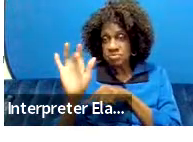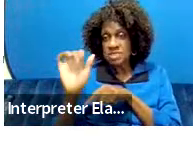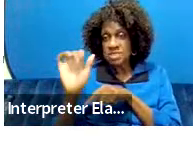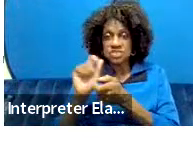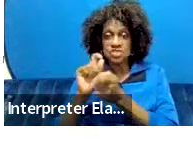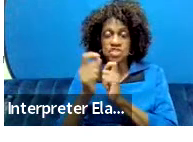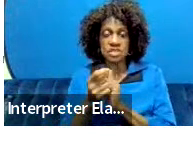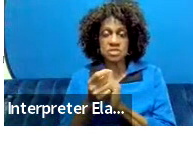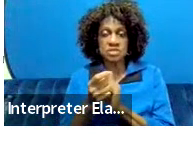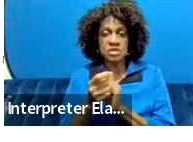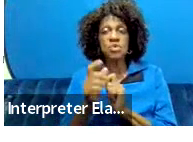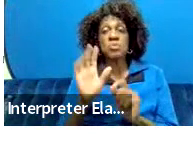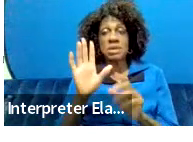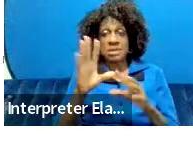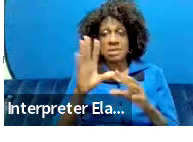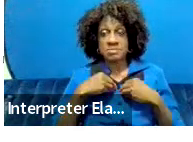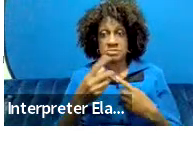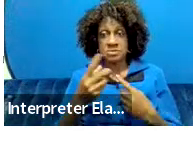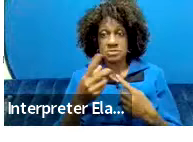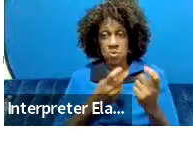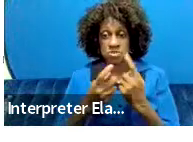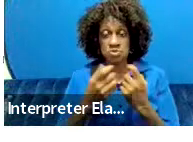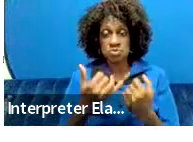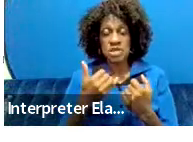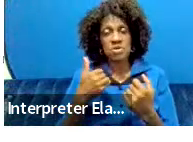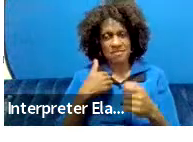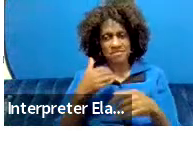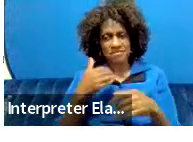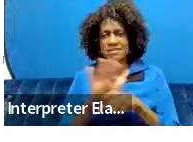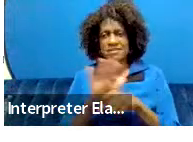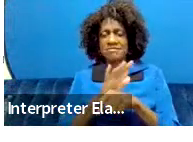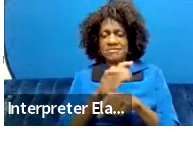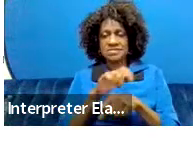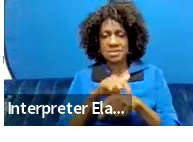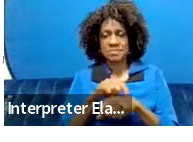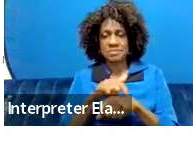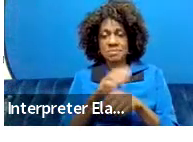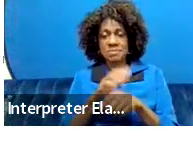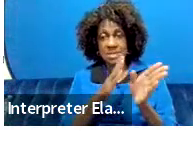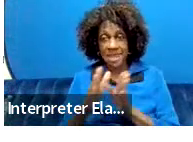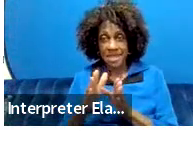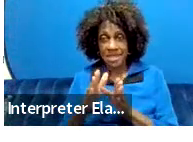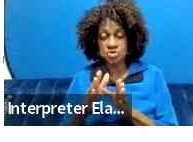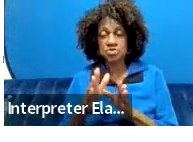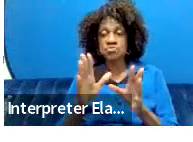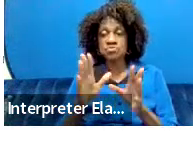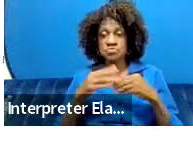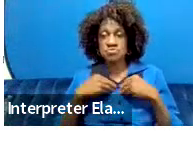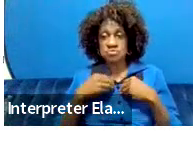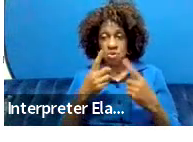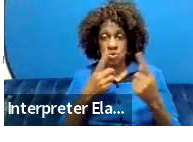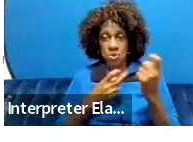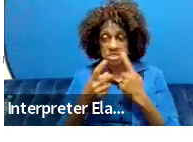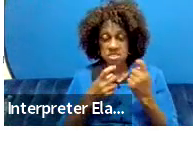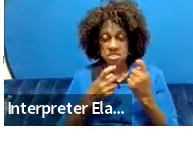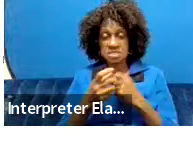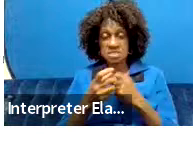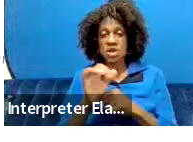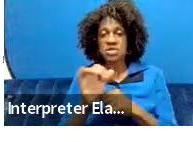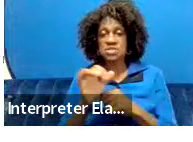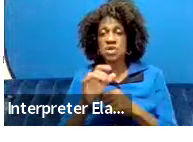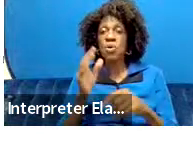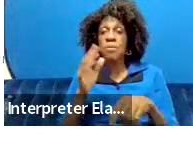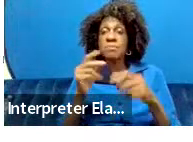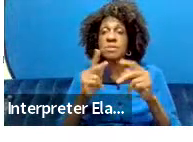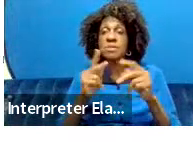We will be taking questions today for our presenters. We have sufficient time in the session planned to do that. We also will be addressing the questions that were submitted